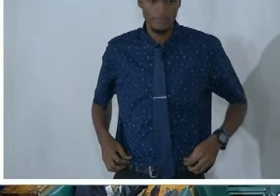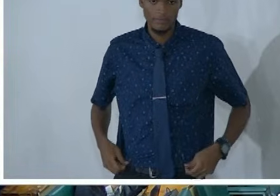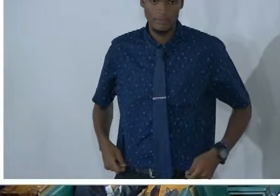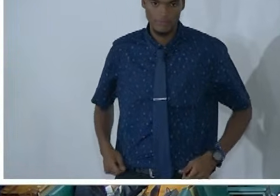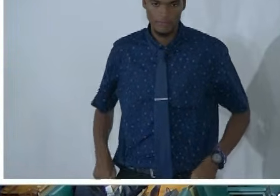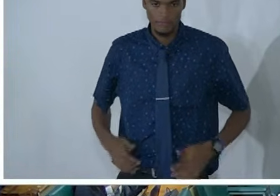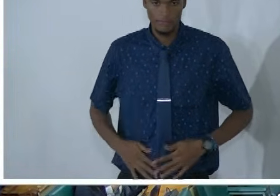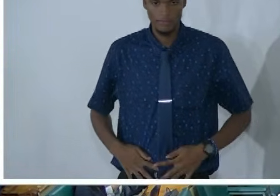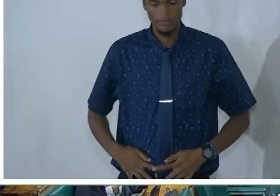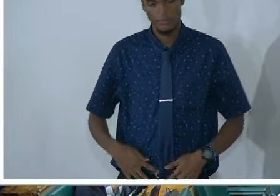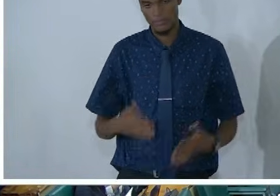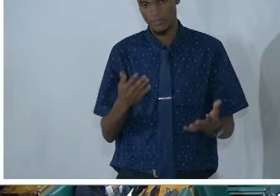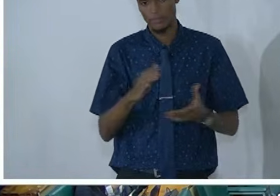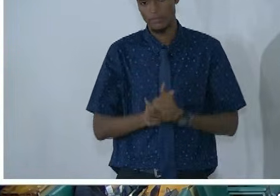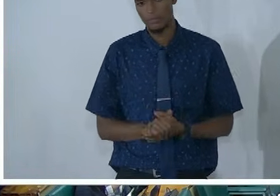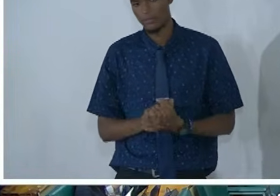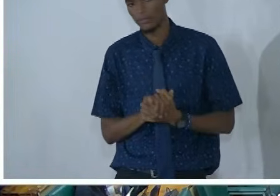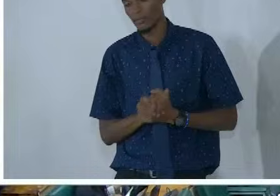Mr. Speaker,